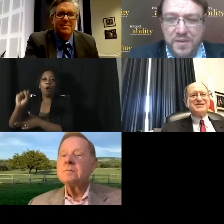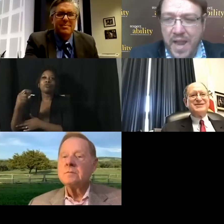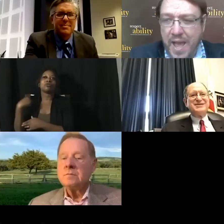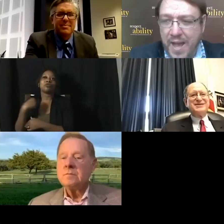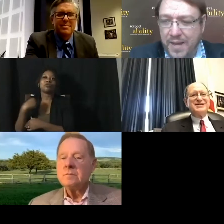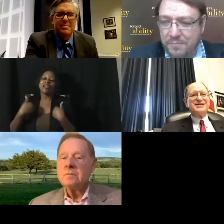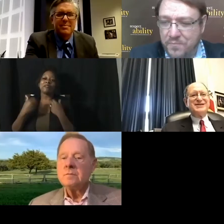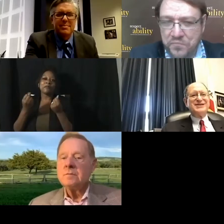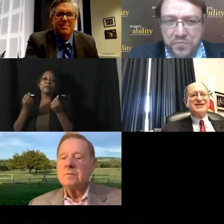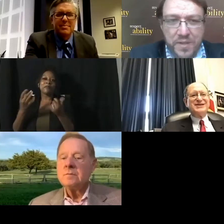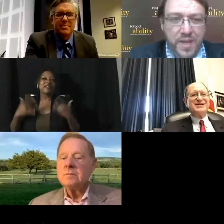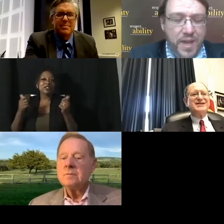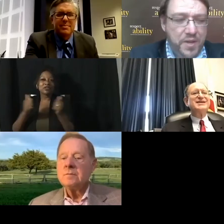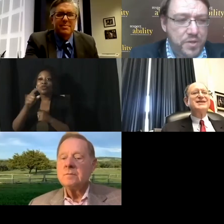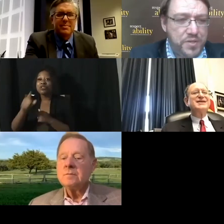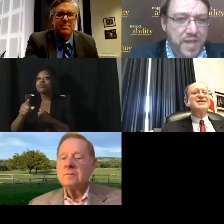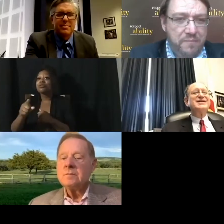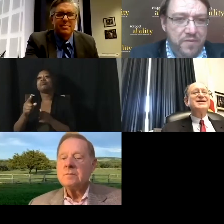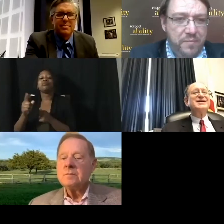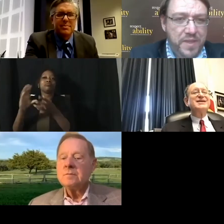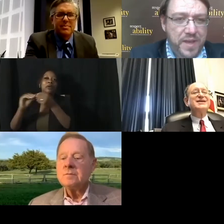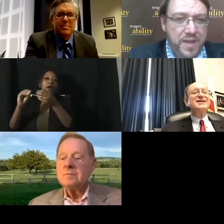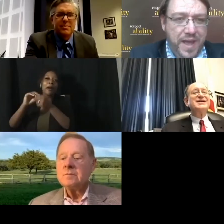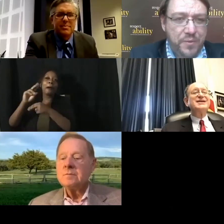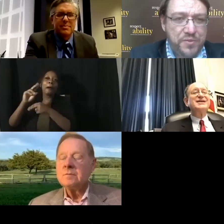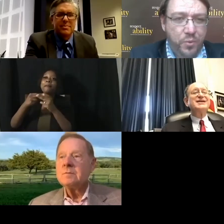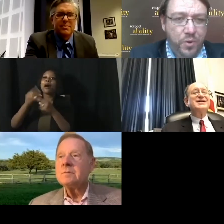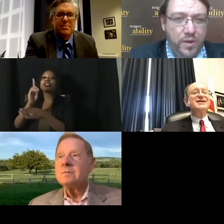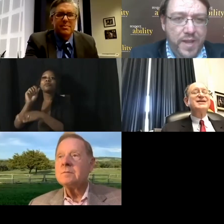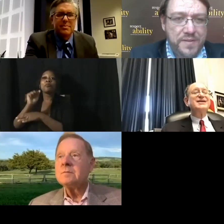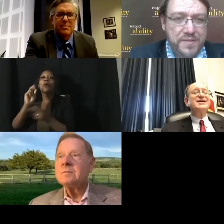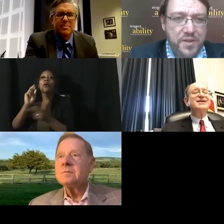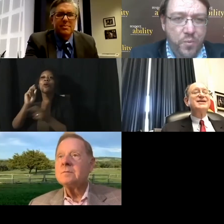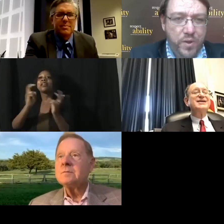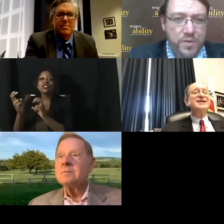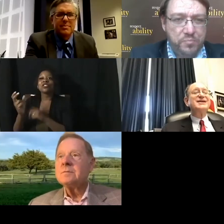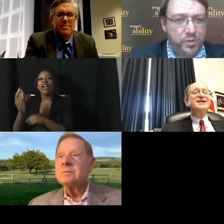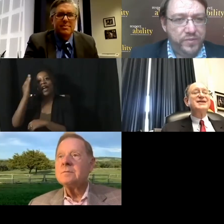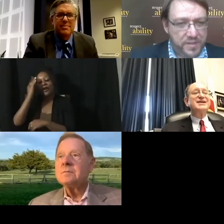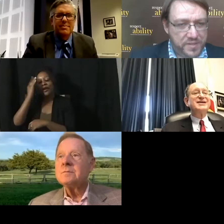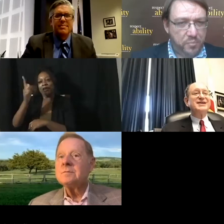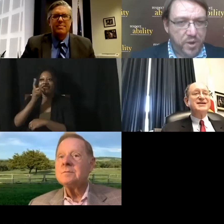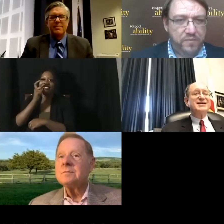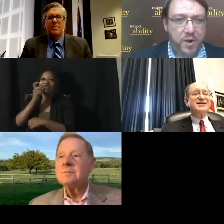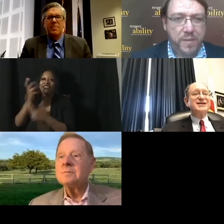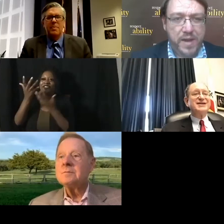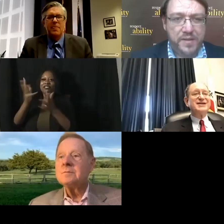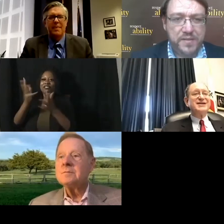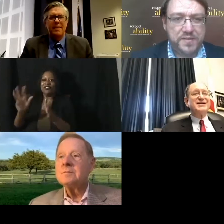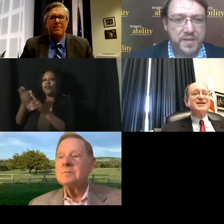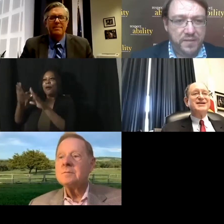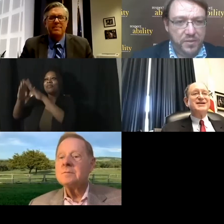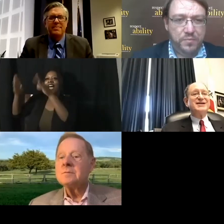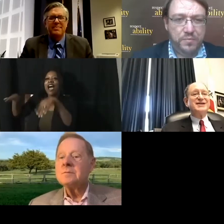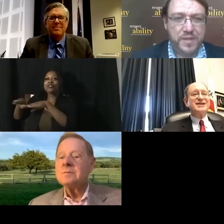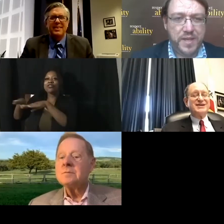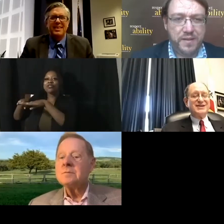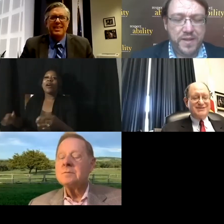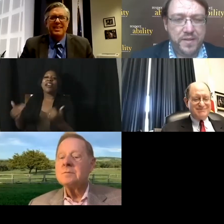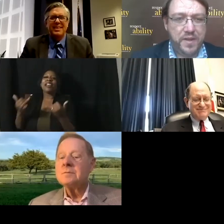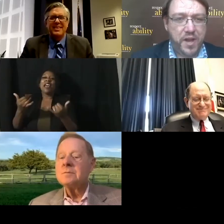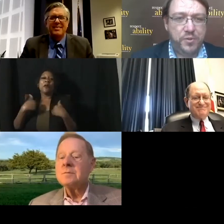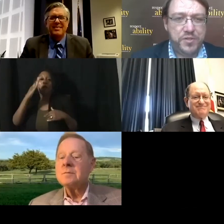And I know you just came from the House floor, and so we are going to briefly take a break from our panelists and give you